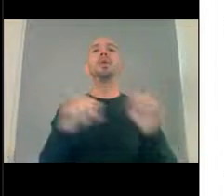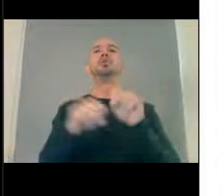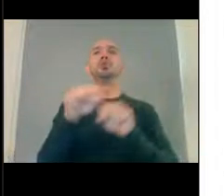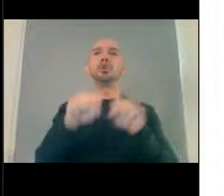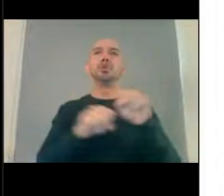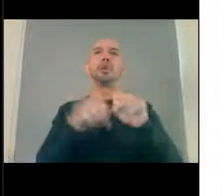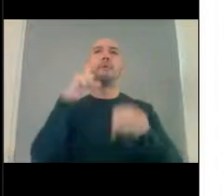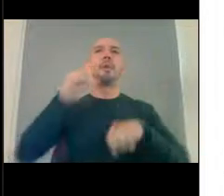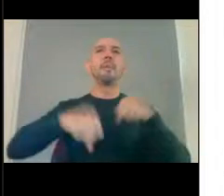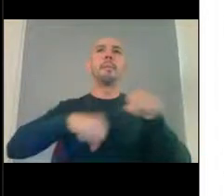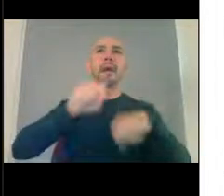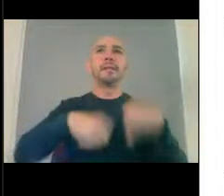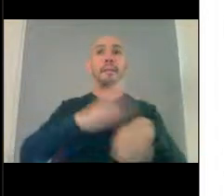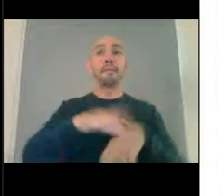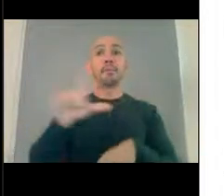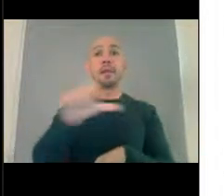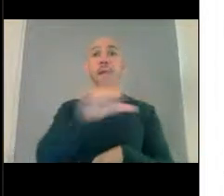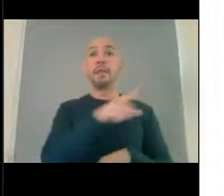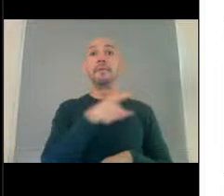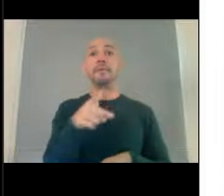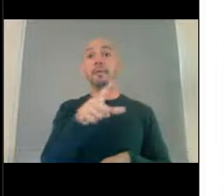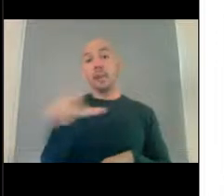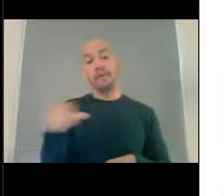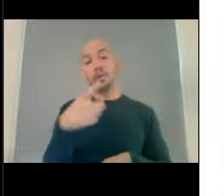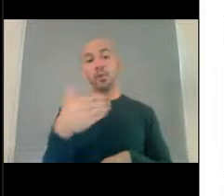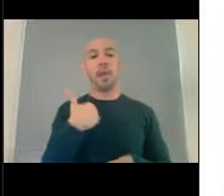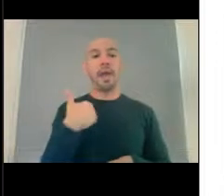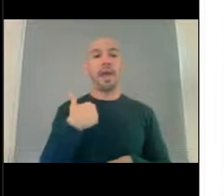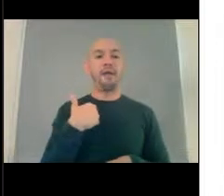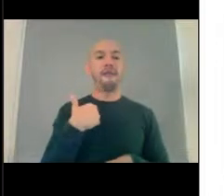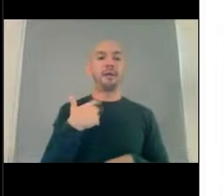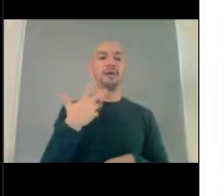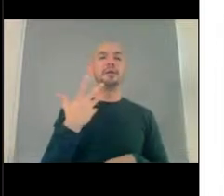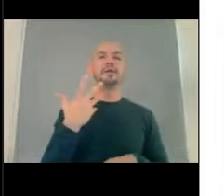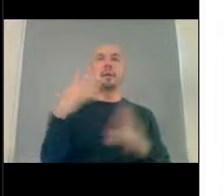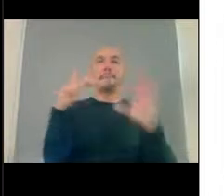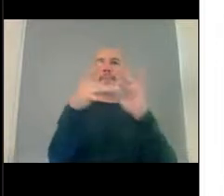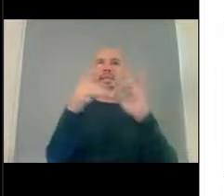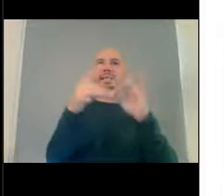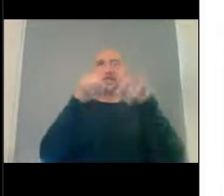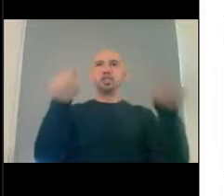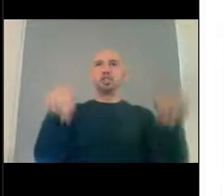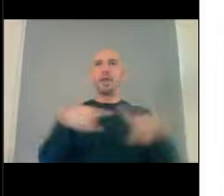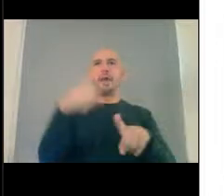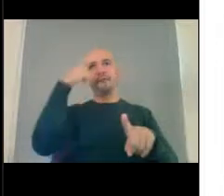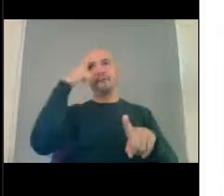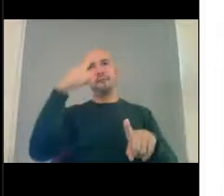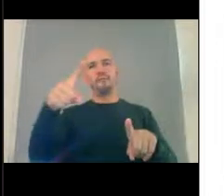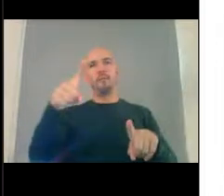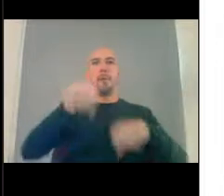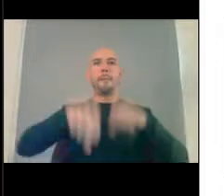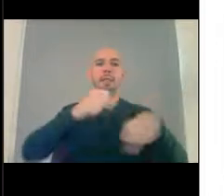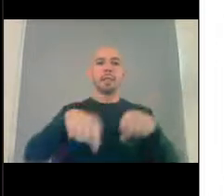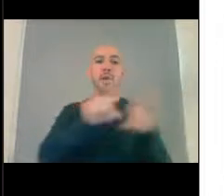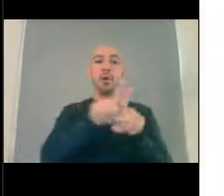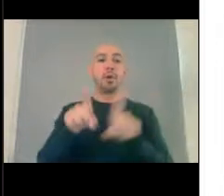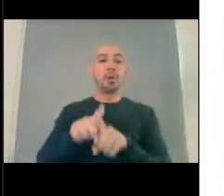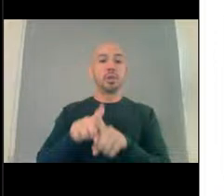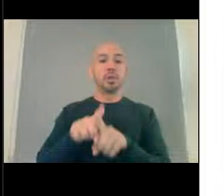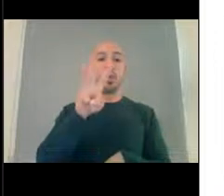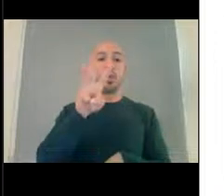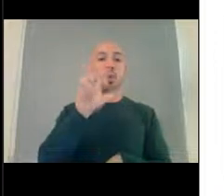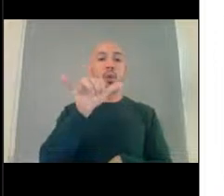a changeable message sign that's that's directed towards the cyclist and then there's wayfinding that they have at busy